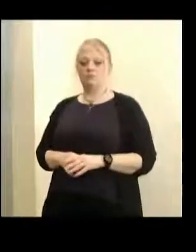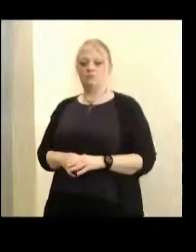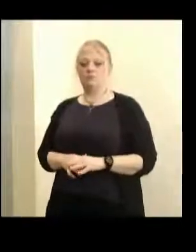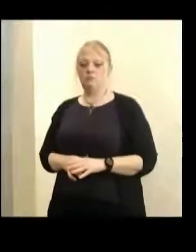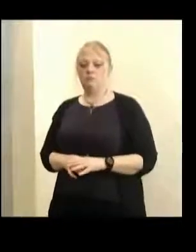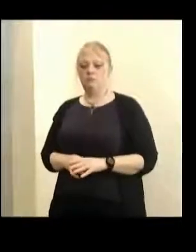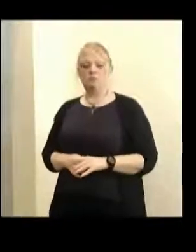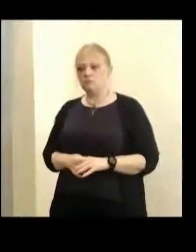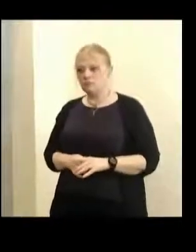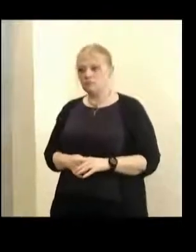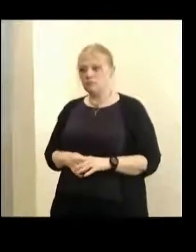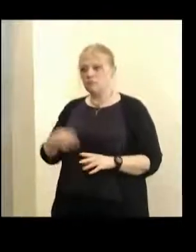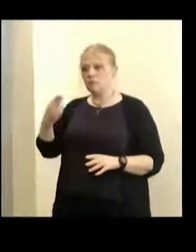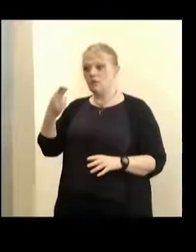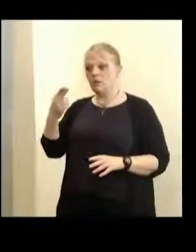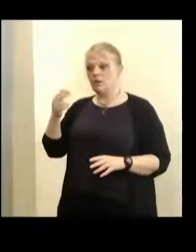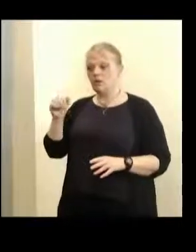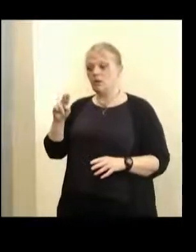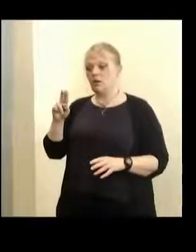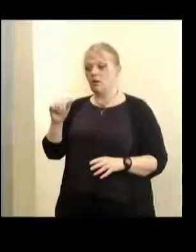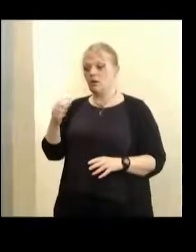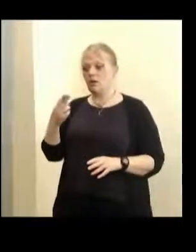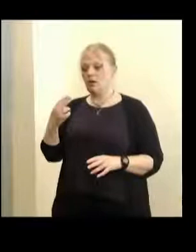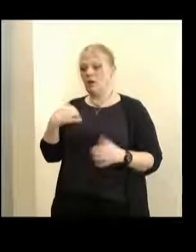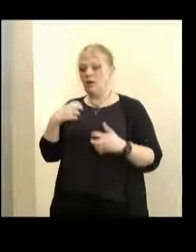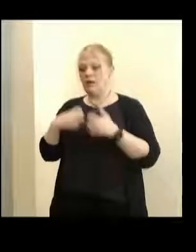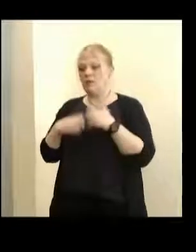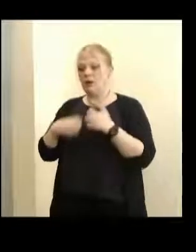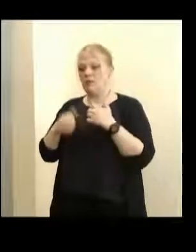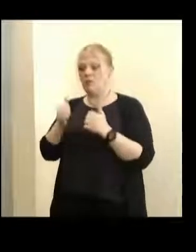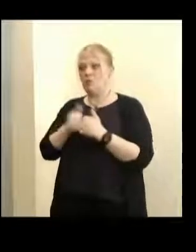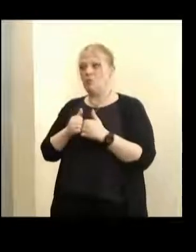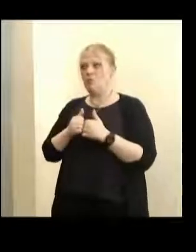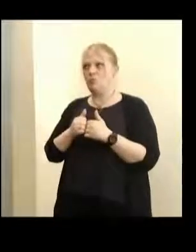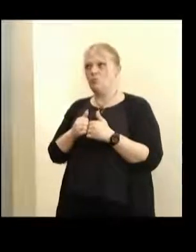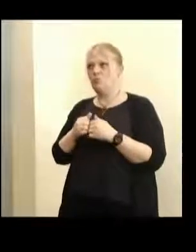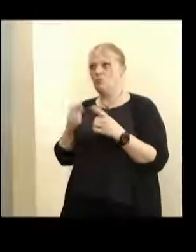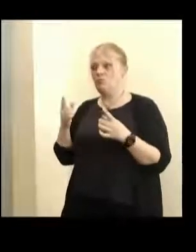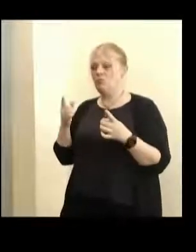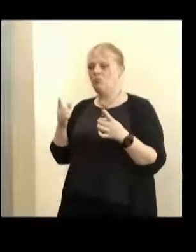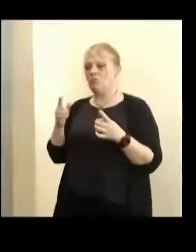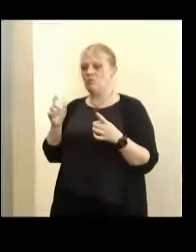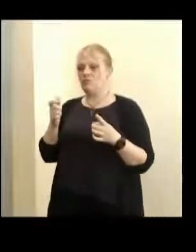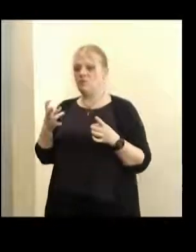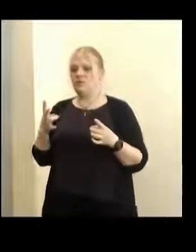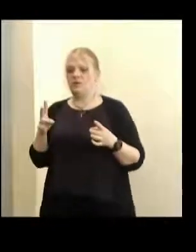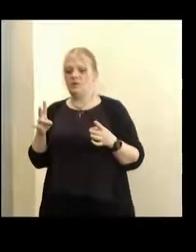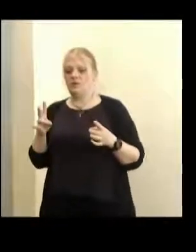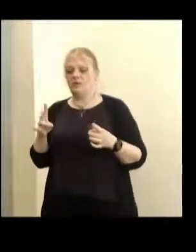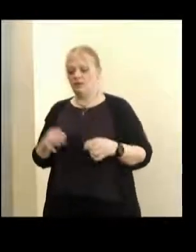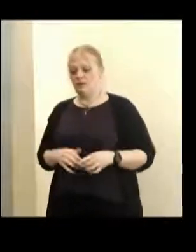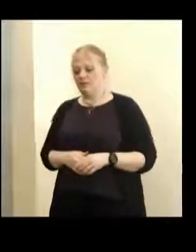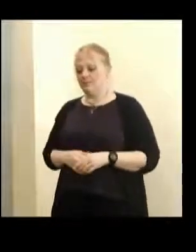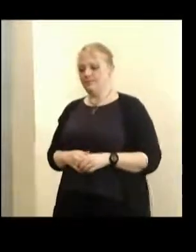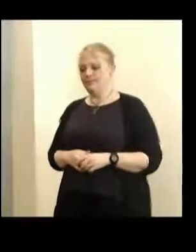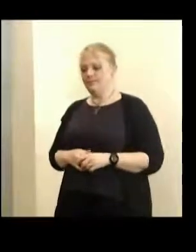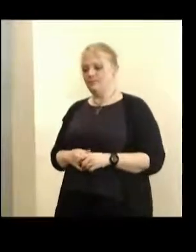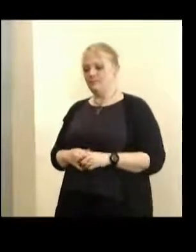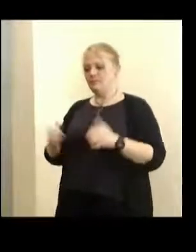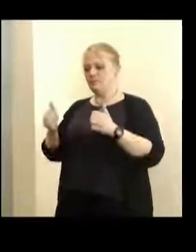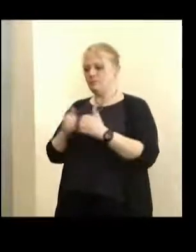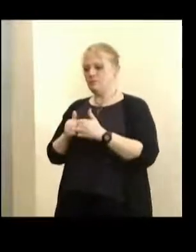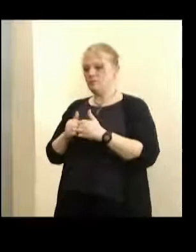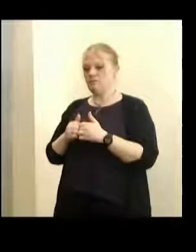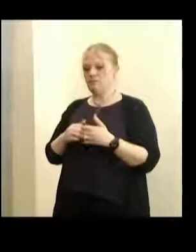Hi, this is Hannah Bueller with Channel 7. Sorry, I had a problem with my mouse. Sure, go ahead, Hannah. During the previous question. So with the whole